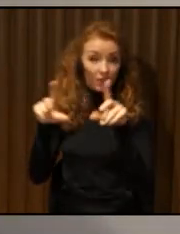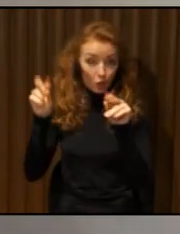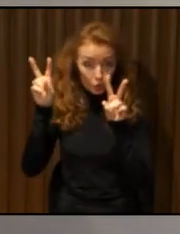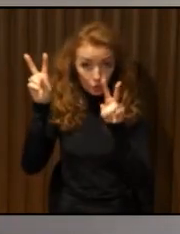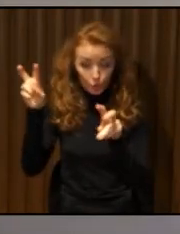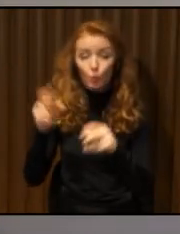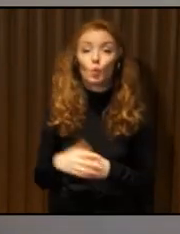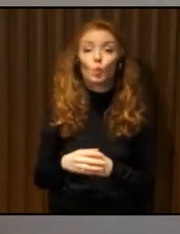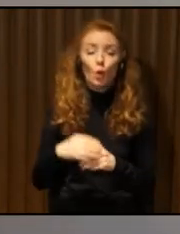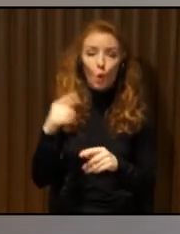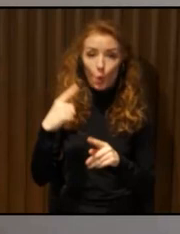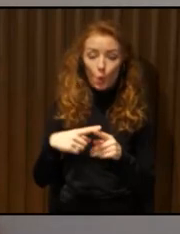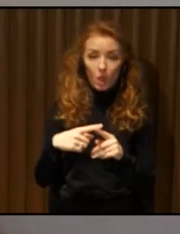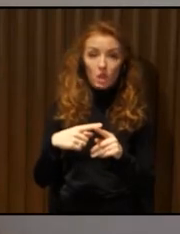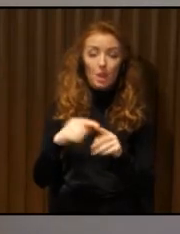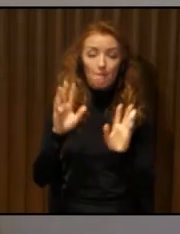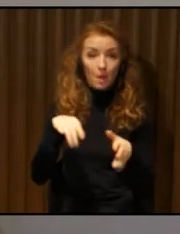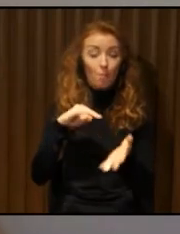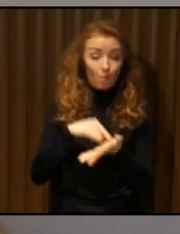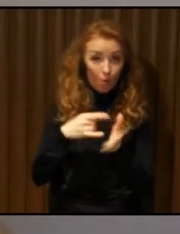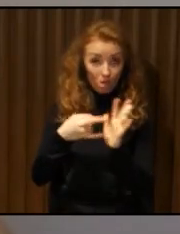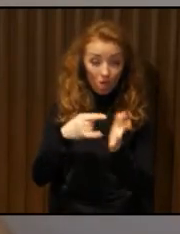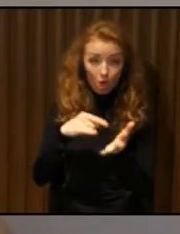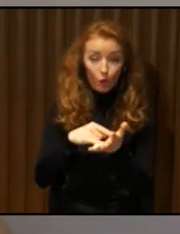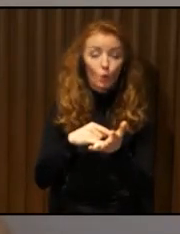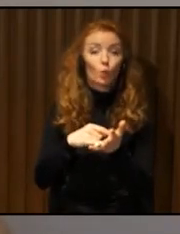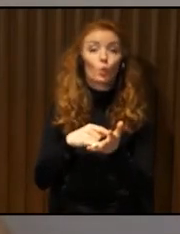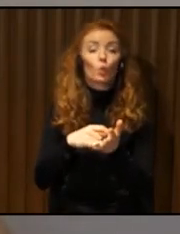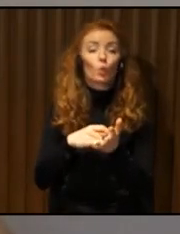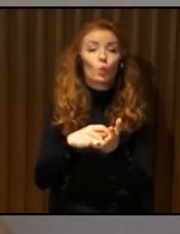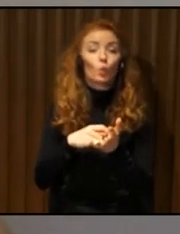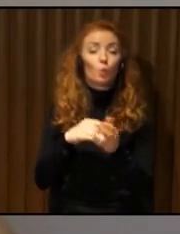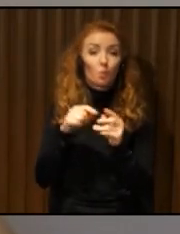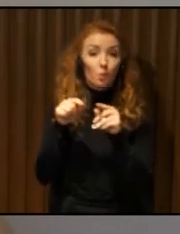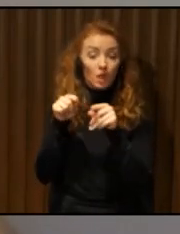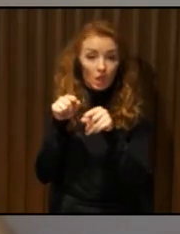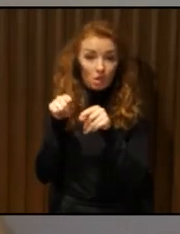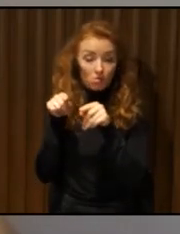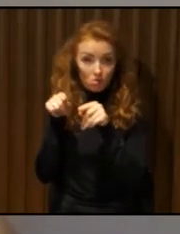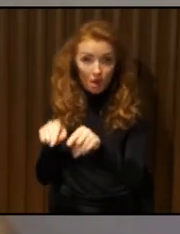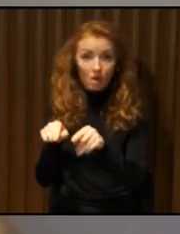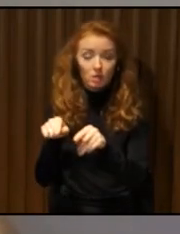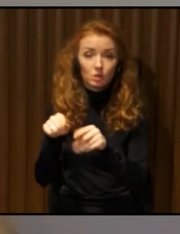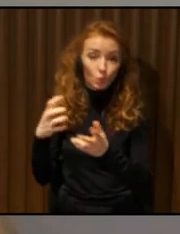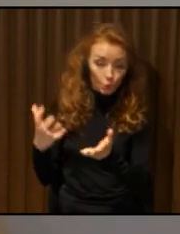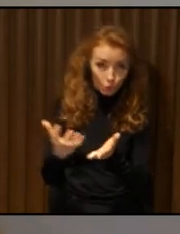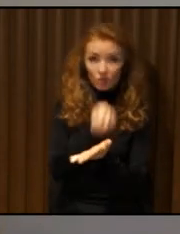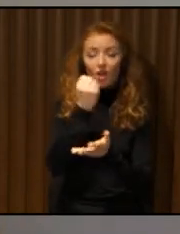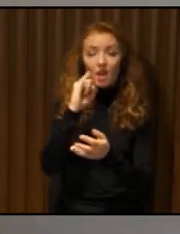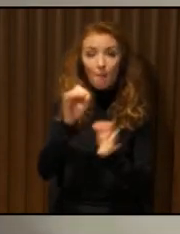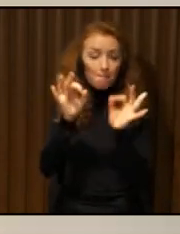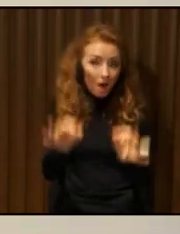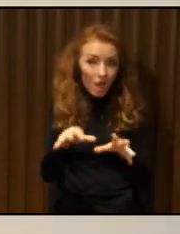that definitely will win. And you have only 23 steps to do. If you do the right steps, as